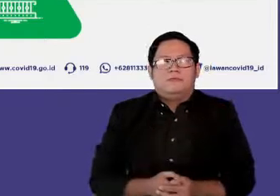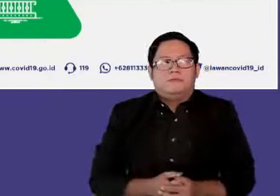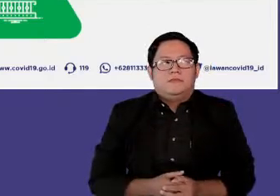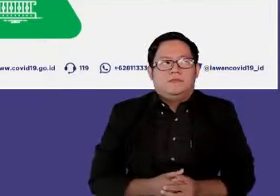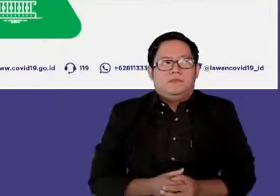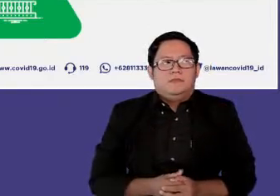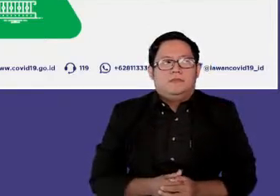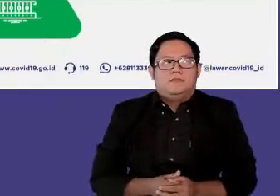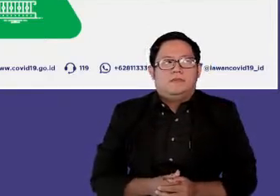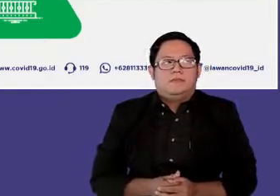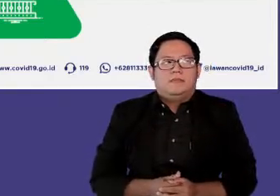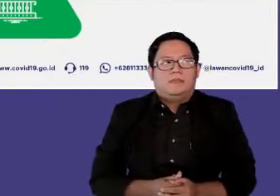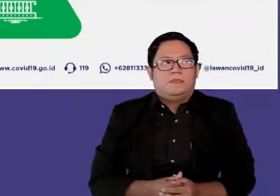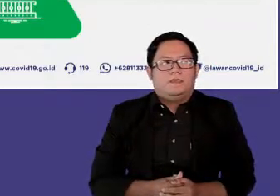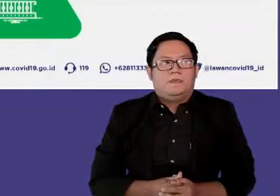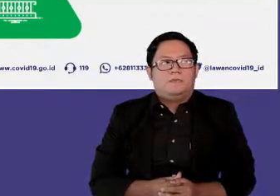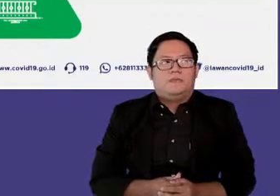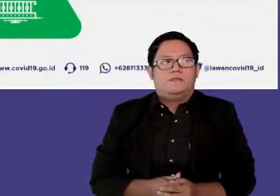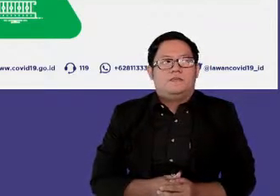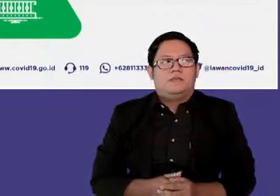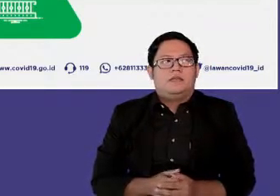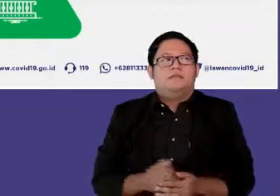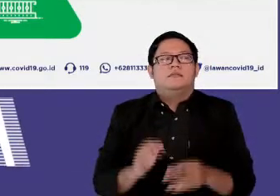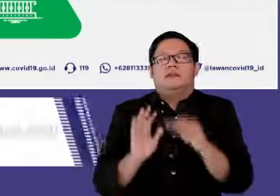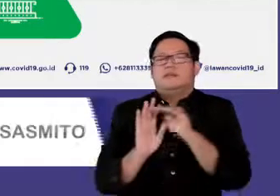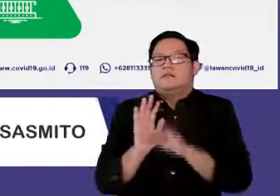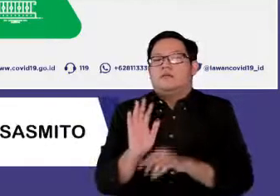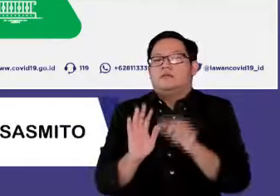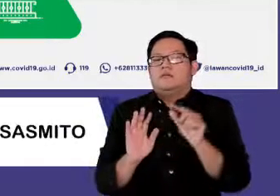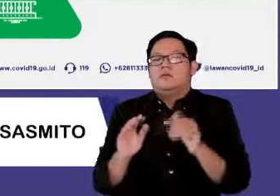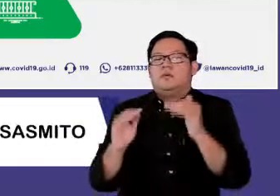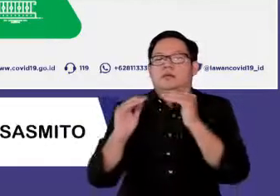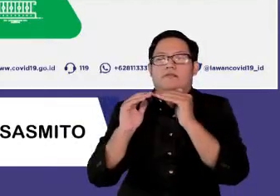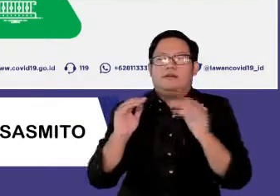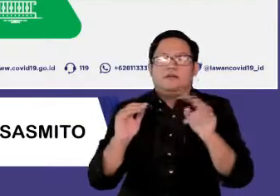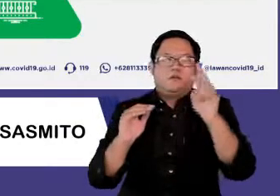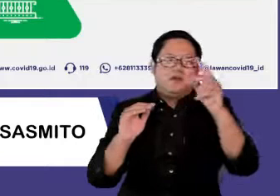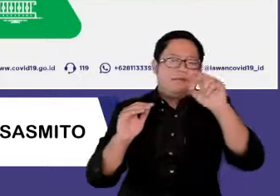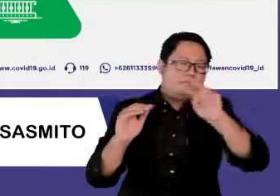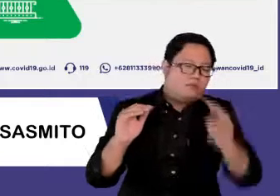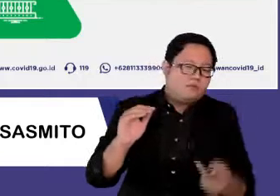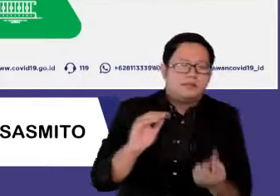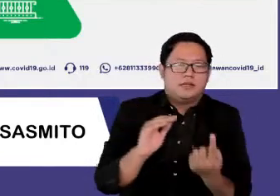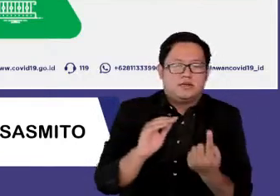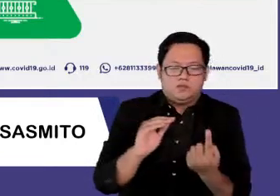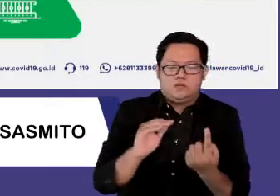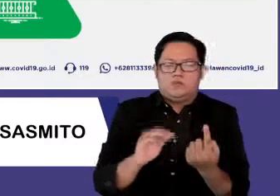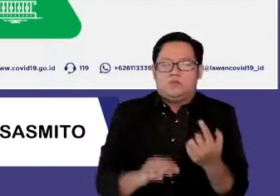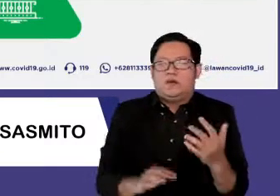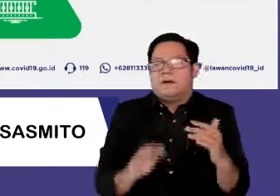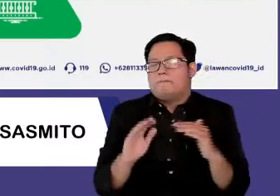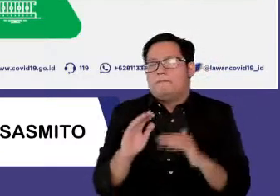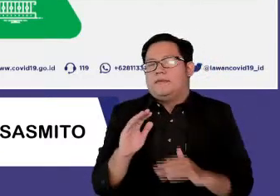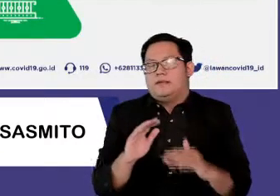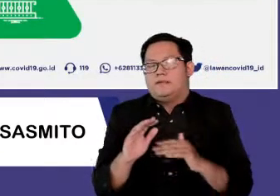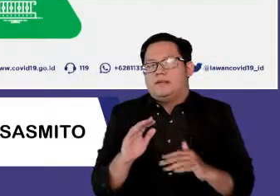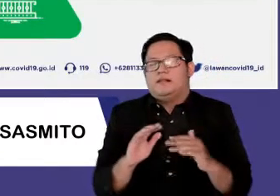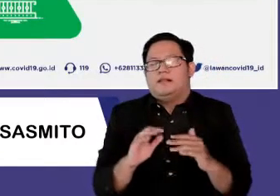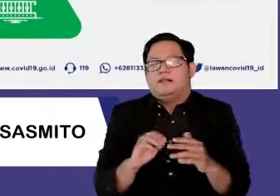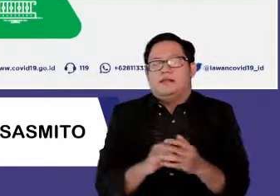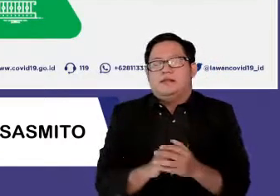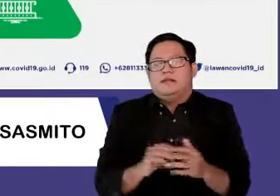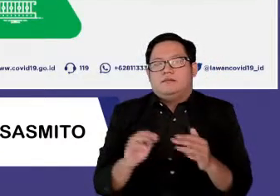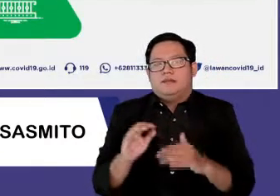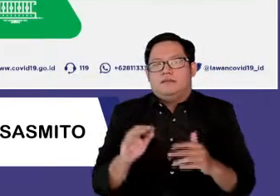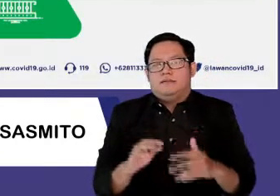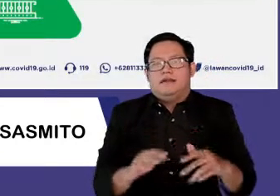old. And the requirements for the changing from level 2 to level 1 are at least one or